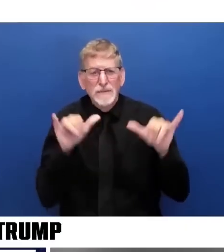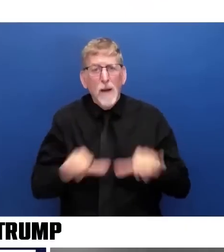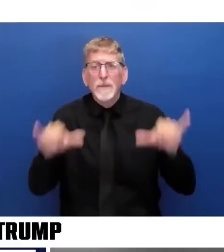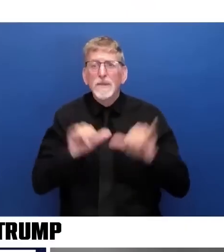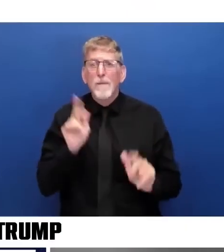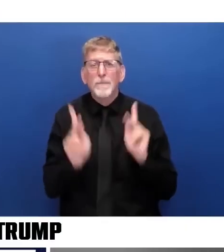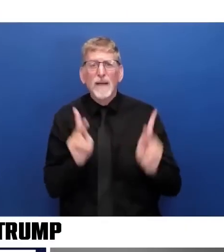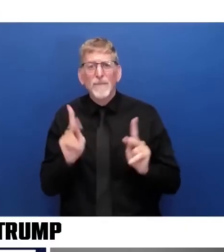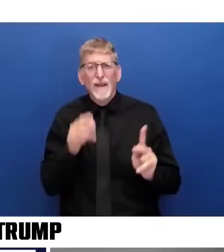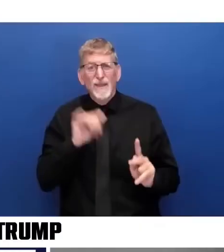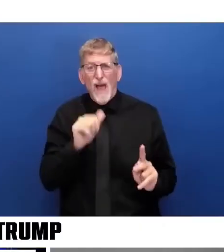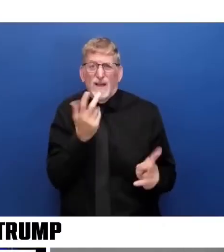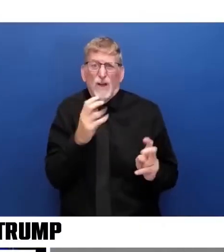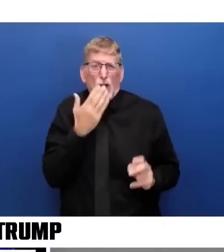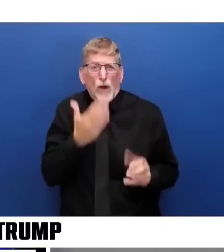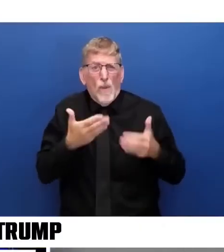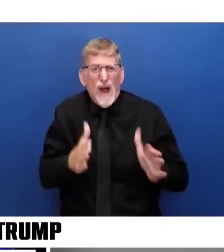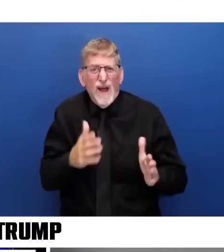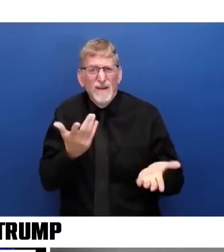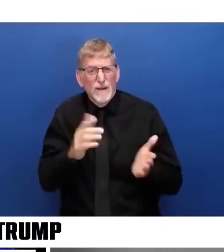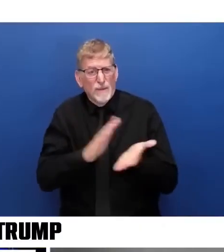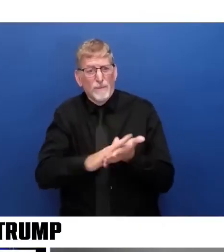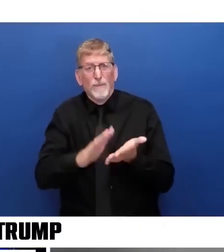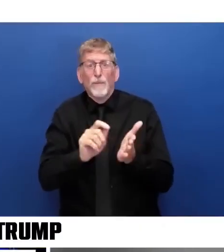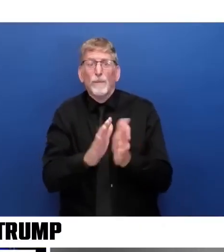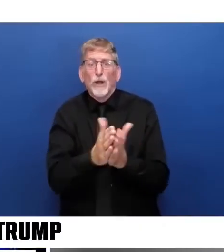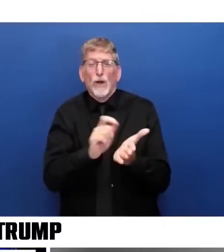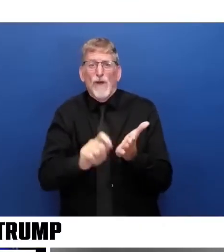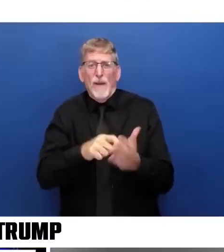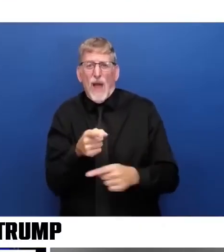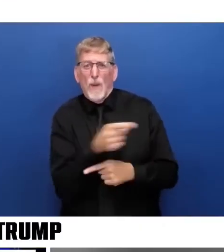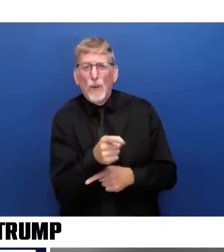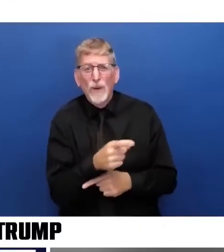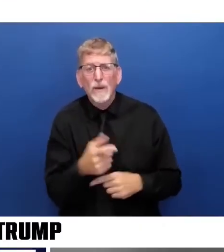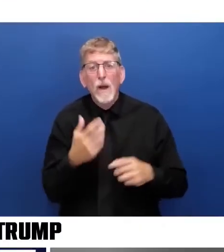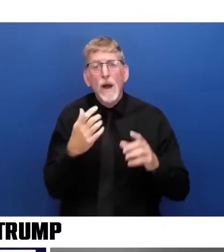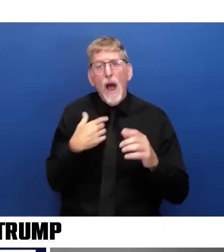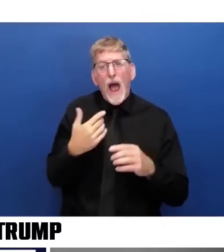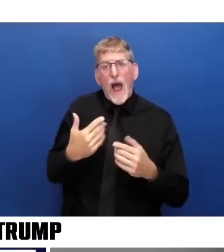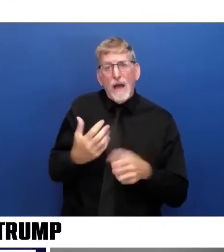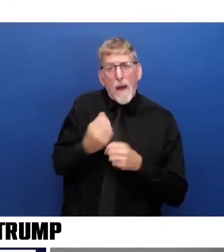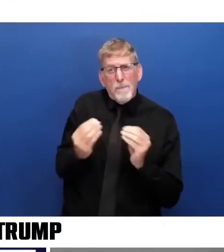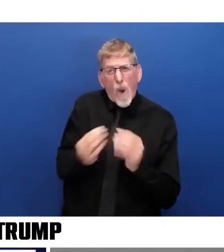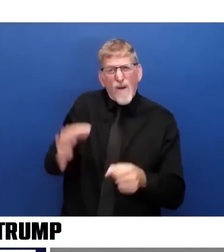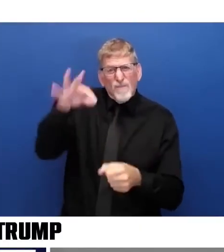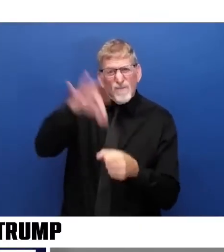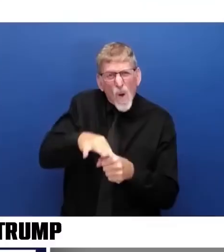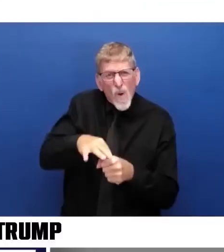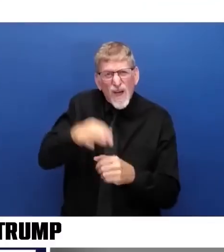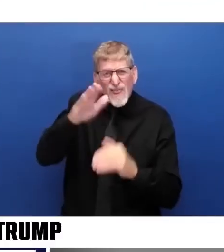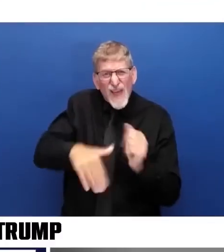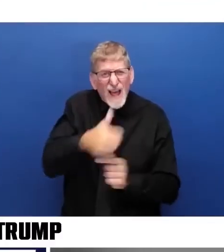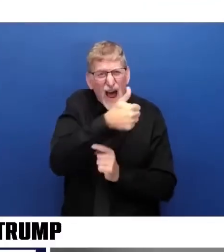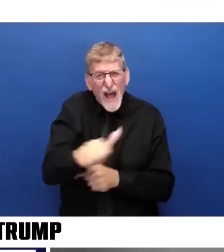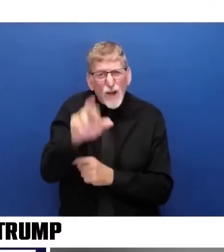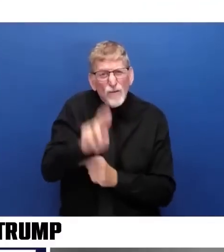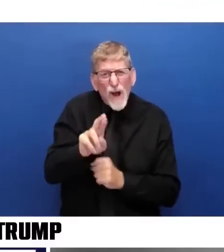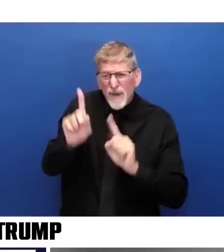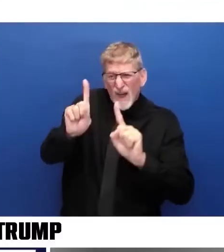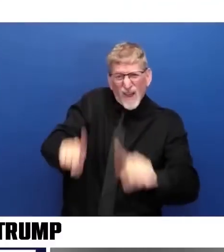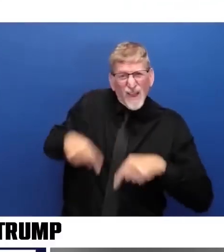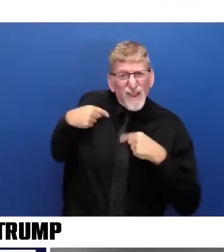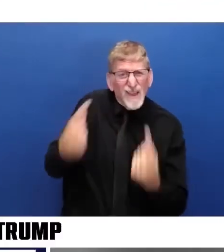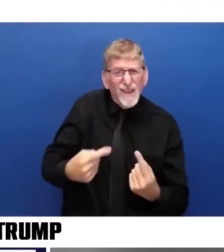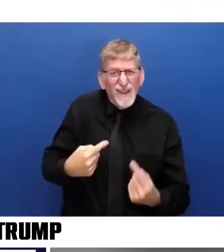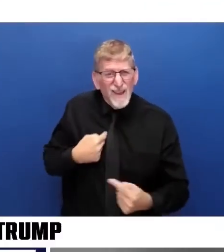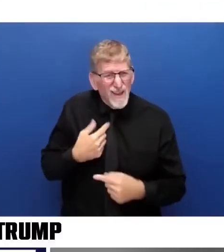But just to finish, I got more votes than any Republican in history by far. In fact, I got more votes